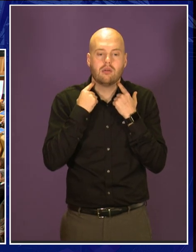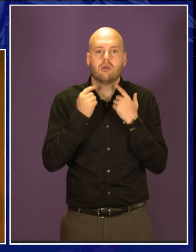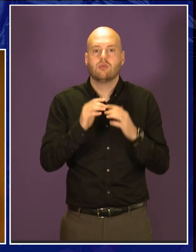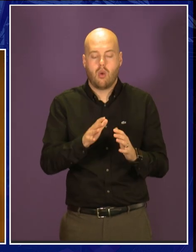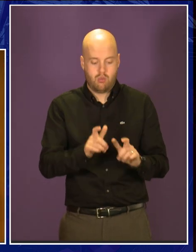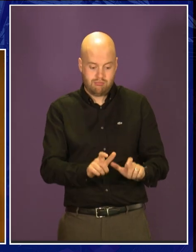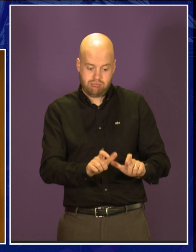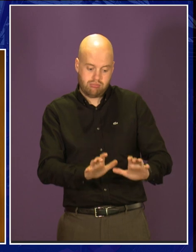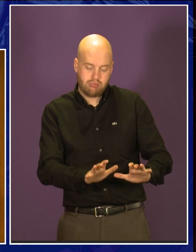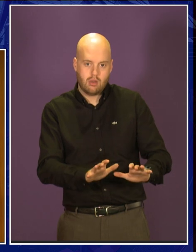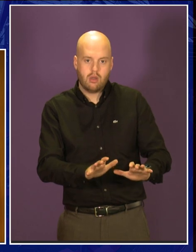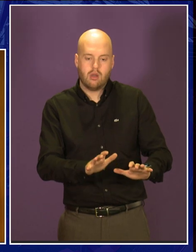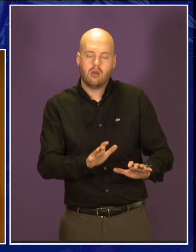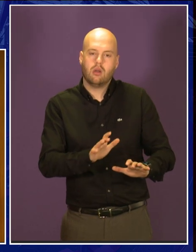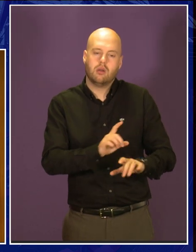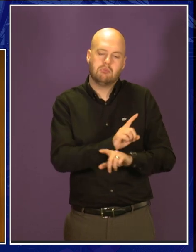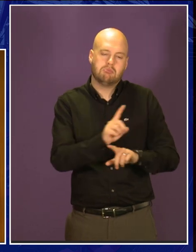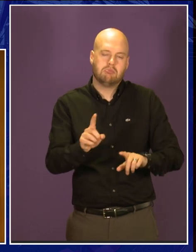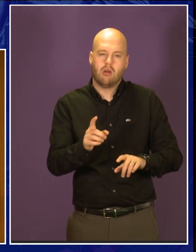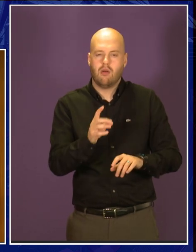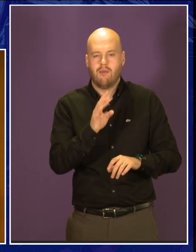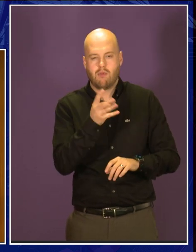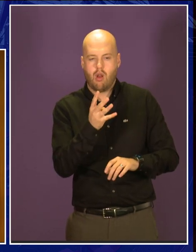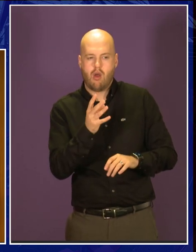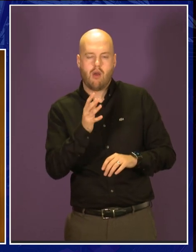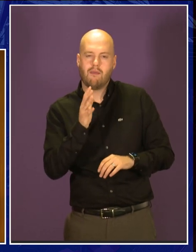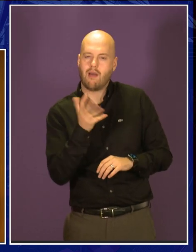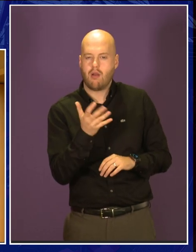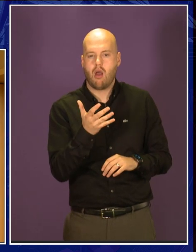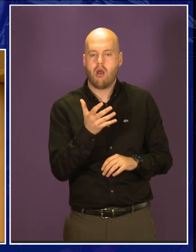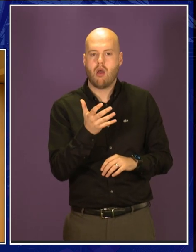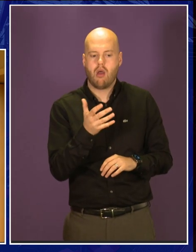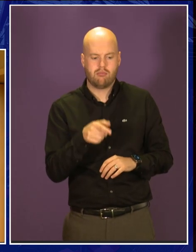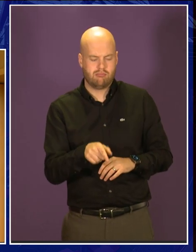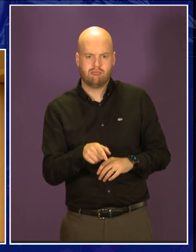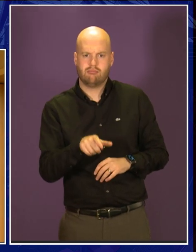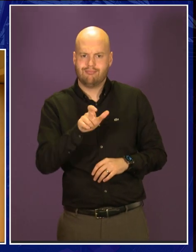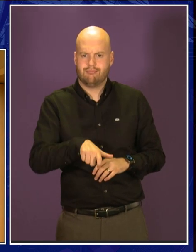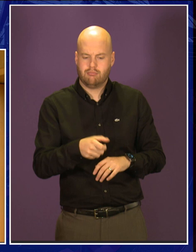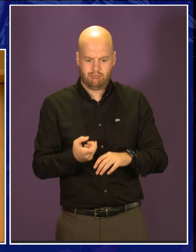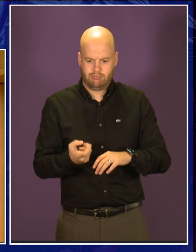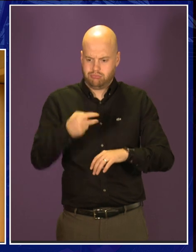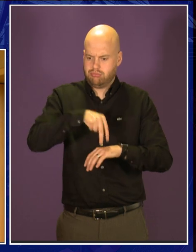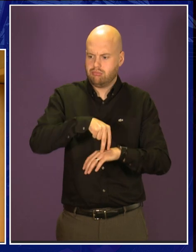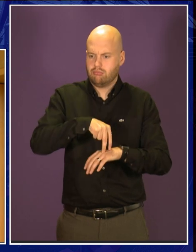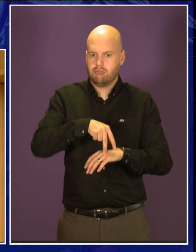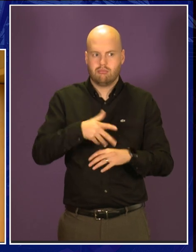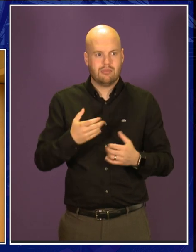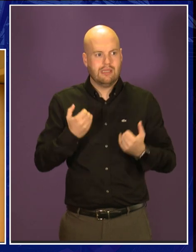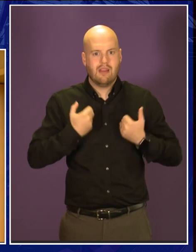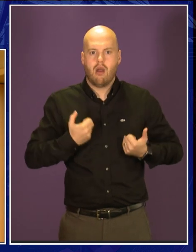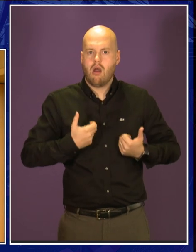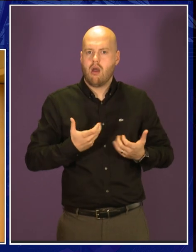around 4 or 5, the fever was broken. He stood up and we continued running and